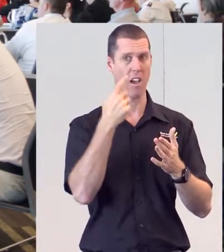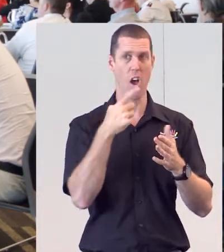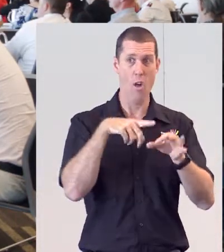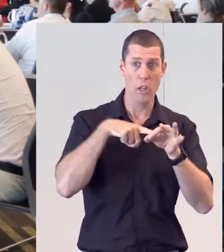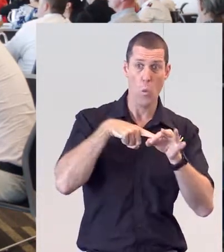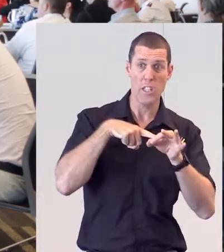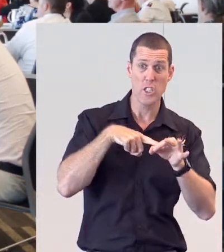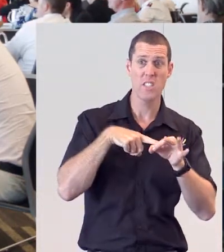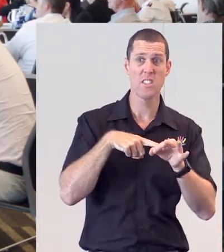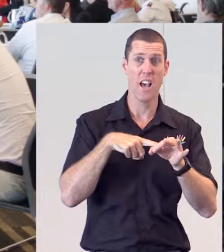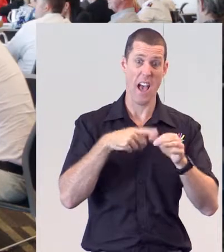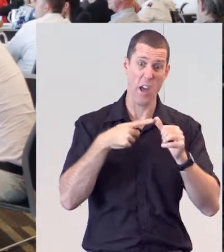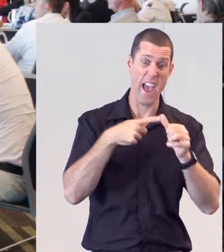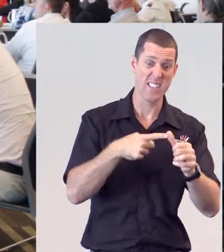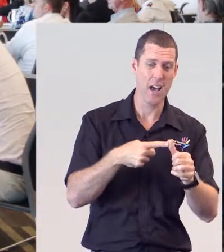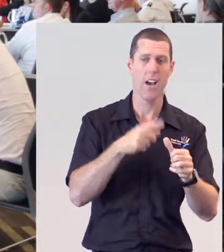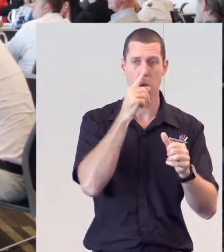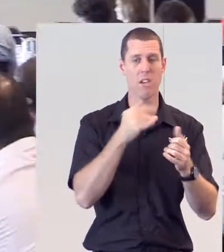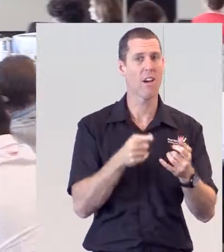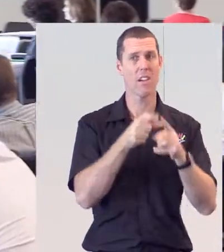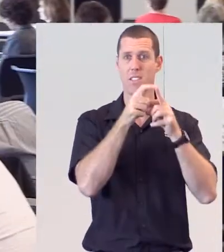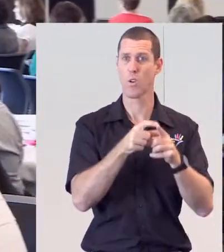really honestly can be quite daunting too.